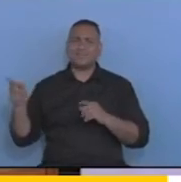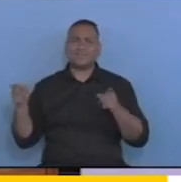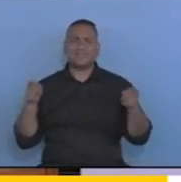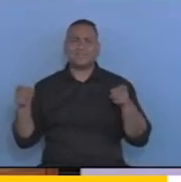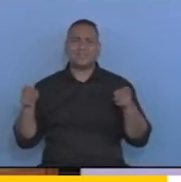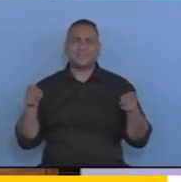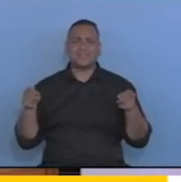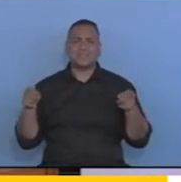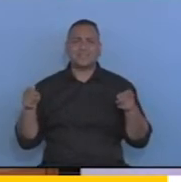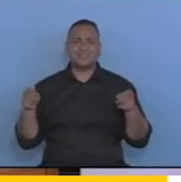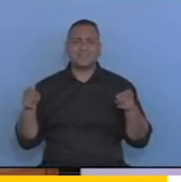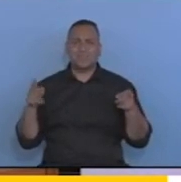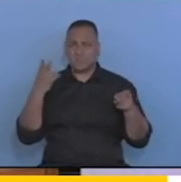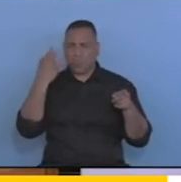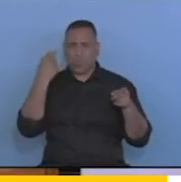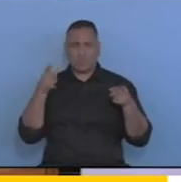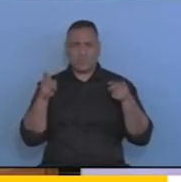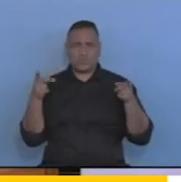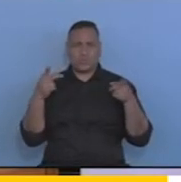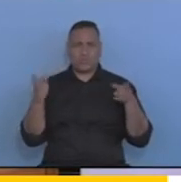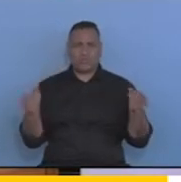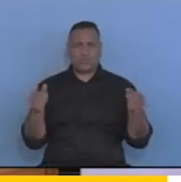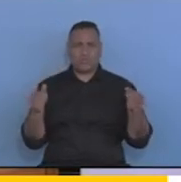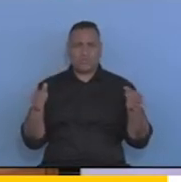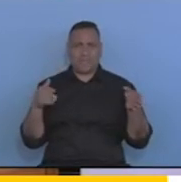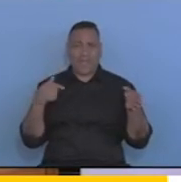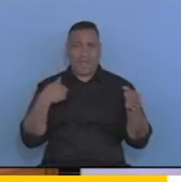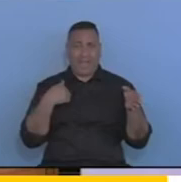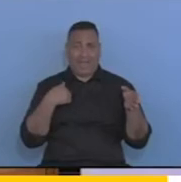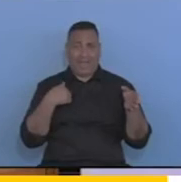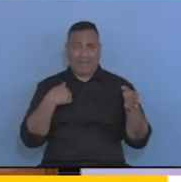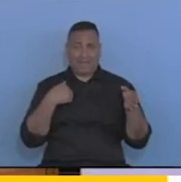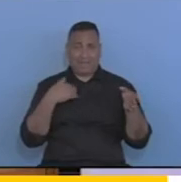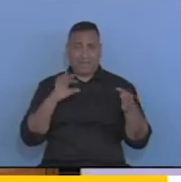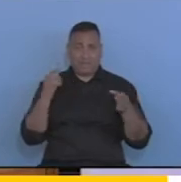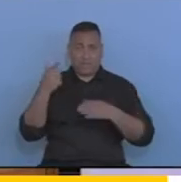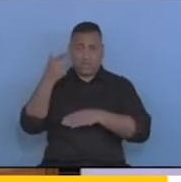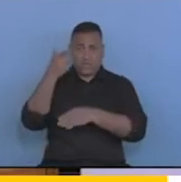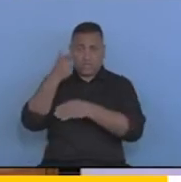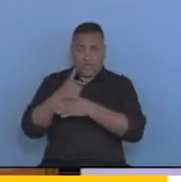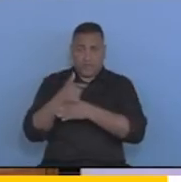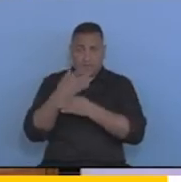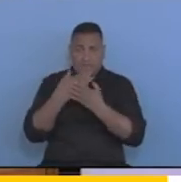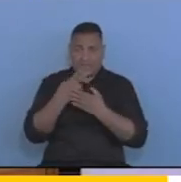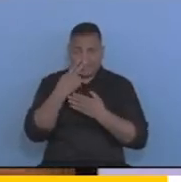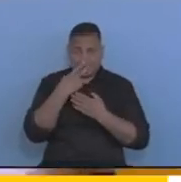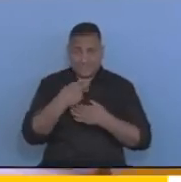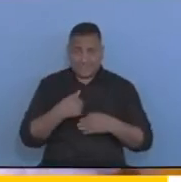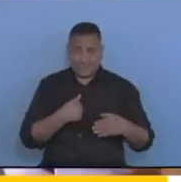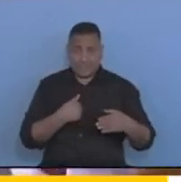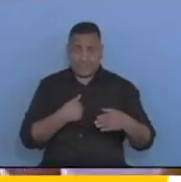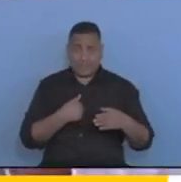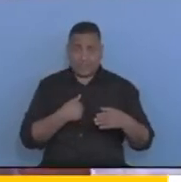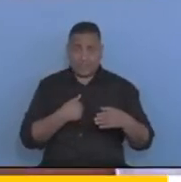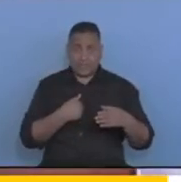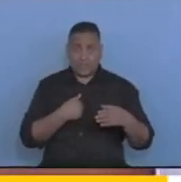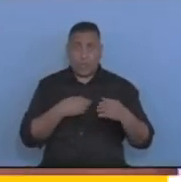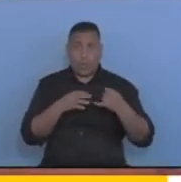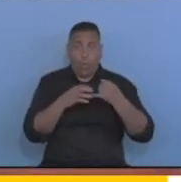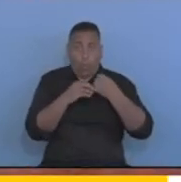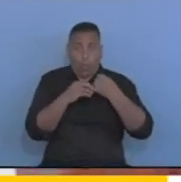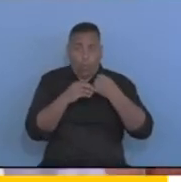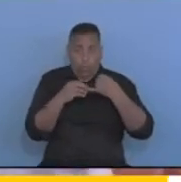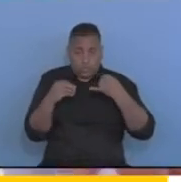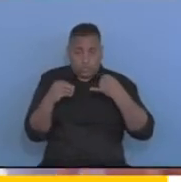And I've made ourselves something. I don't know if the camera can see it. No, but it's called wood workers. Okay. And then